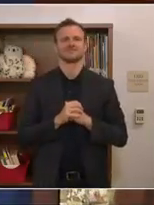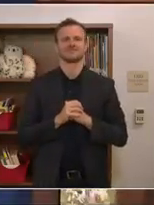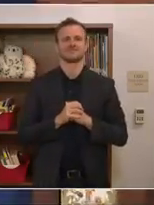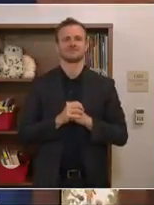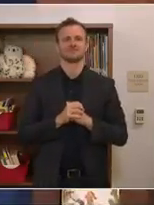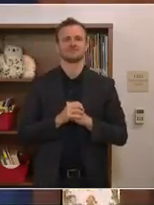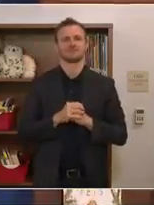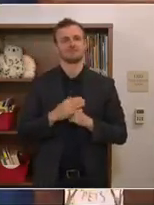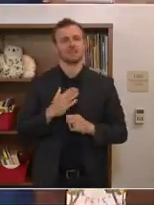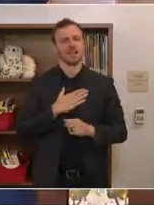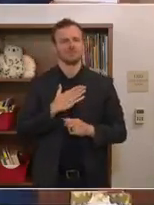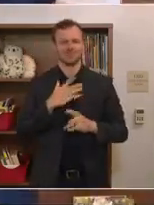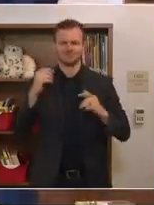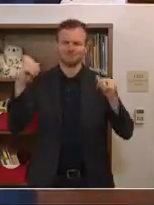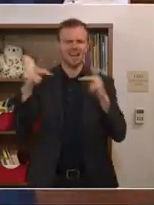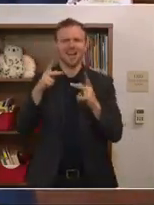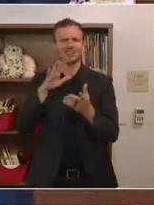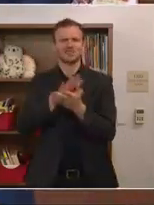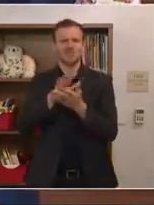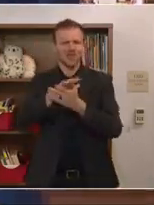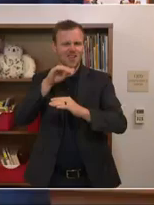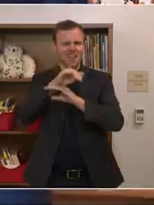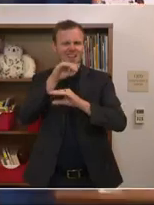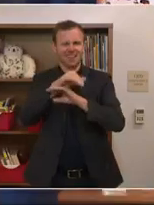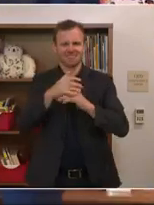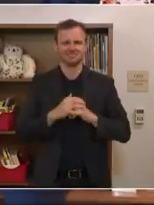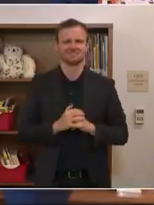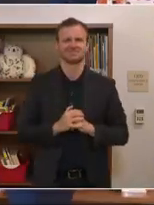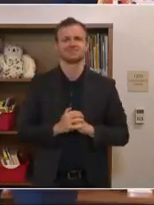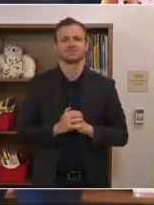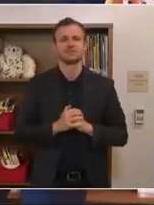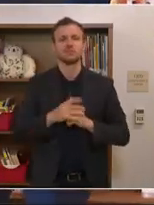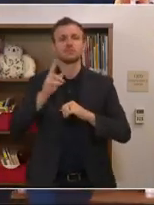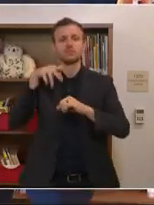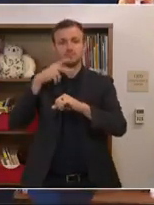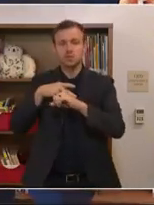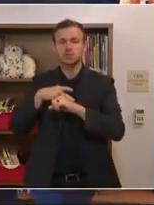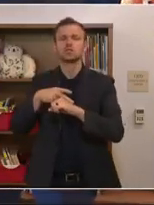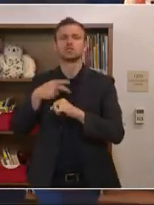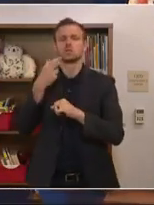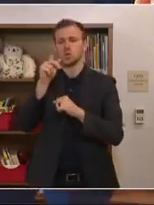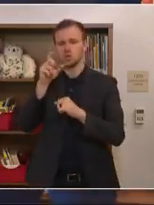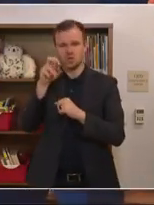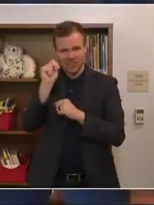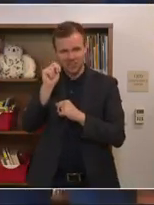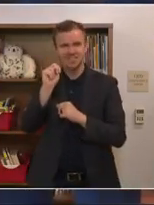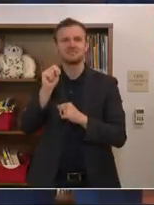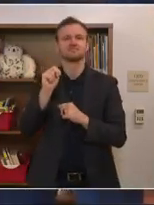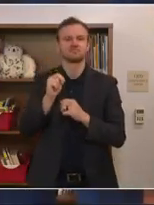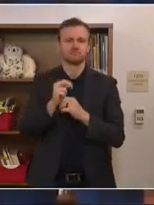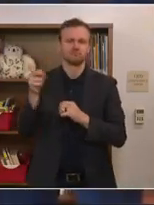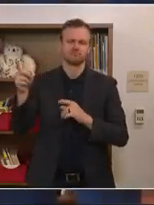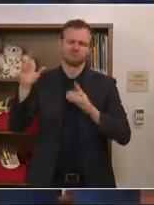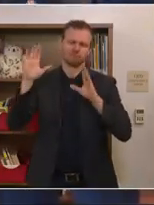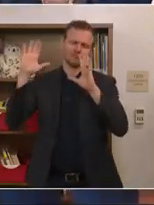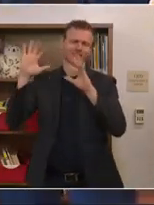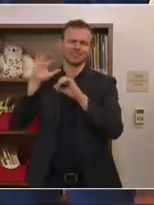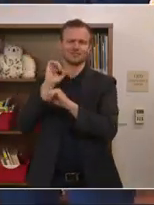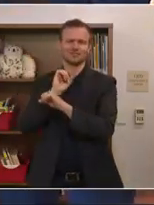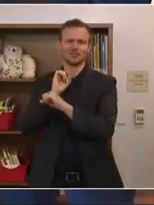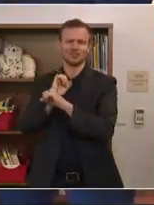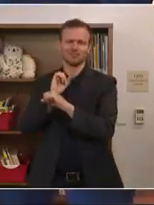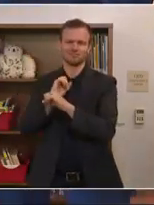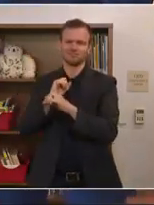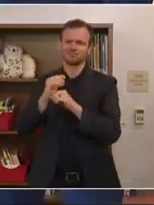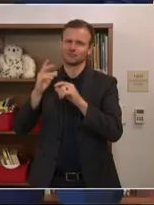Happy back to school night. Principal Golden, you've done a phenomenal job. Congratulations on an exceptional start to the school year, entire